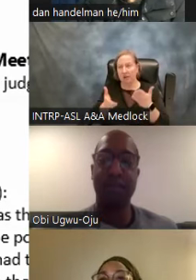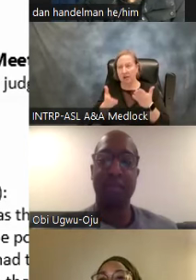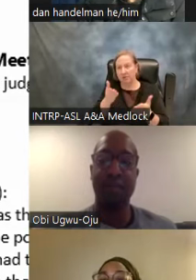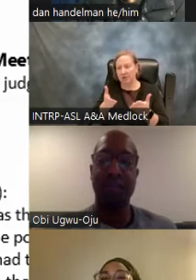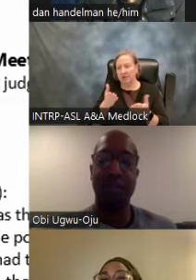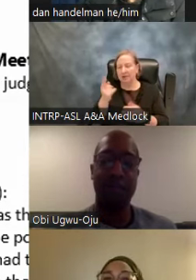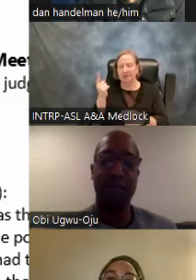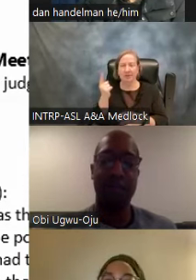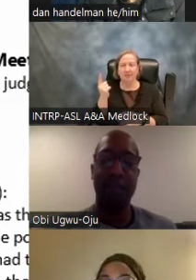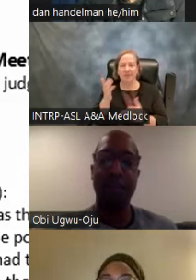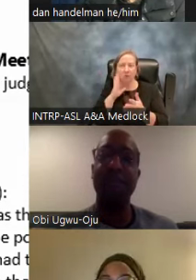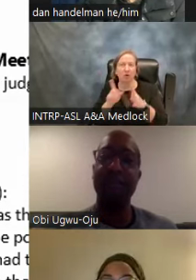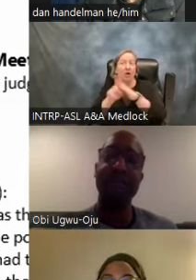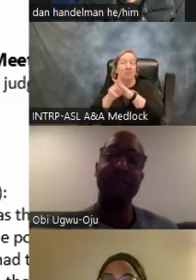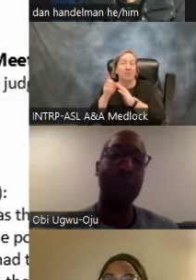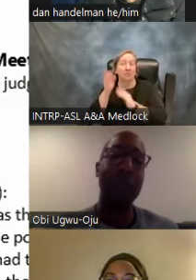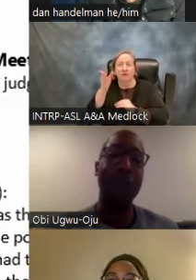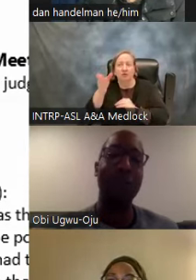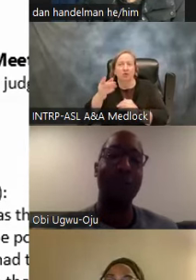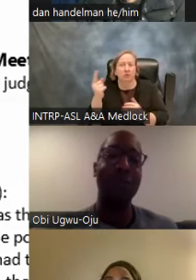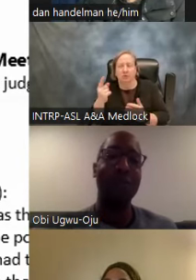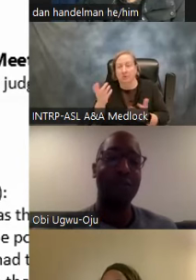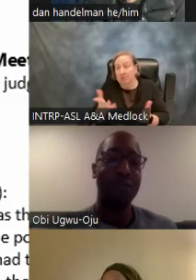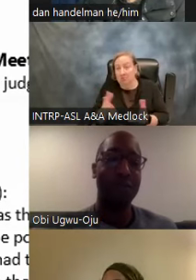something that might come up in the future or something.